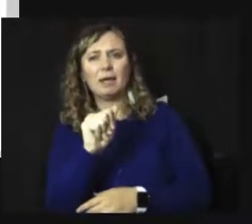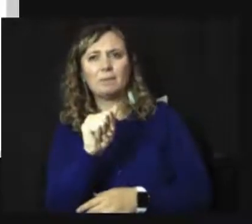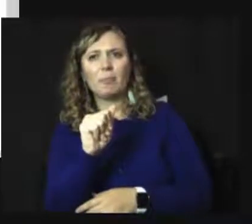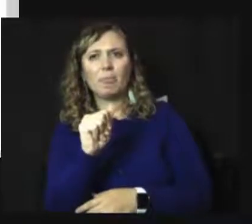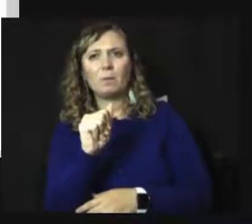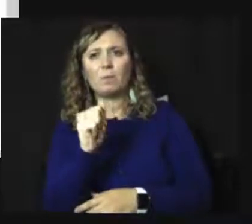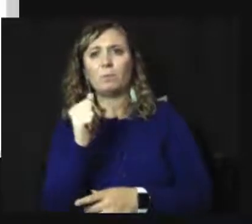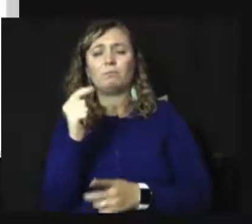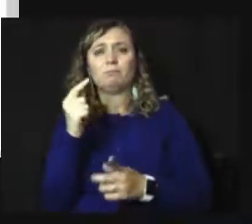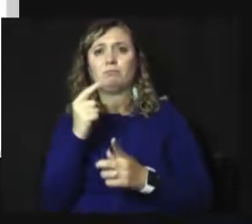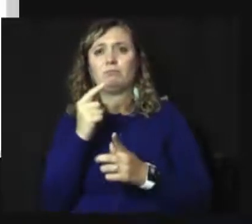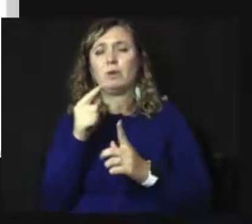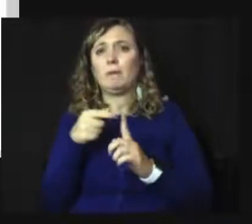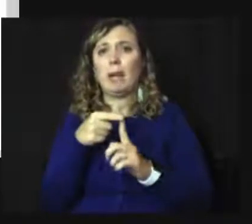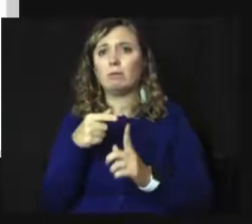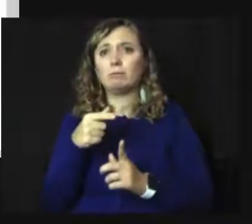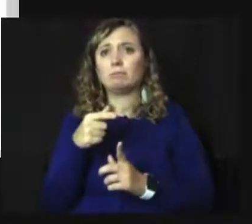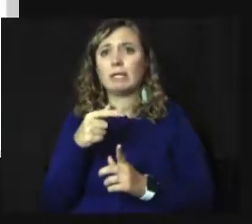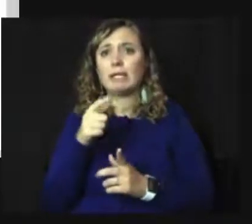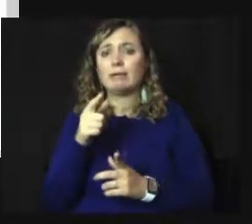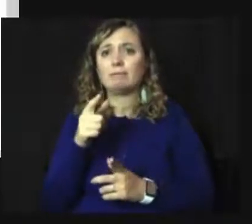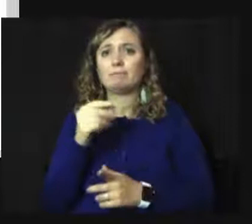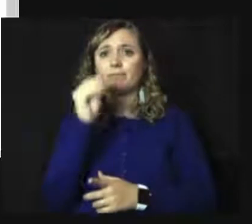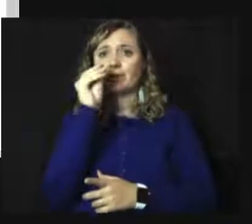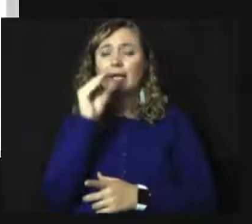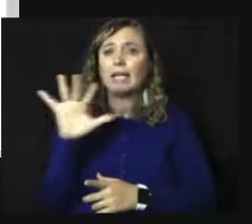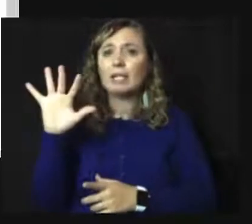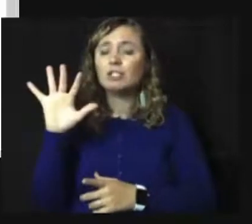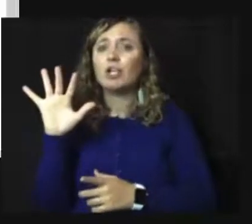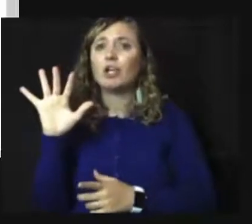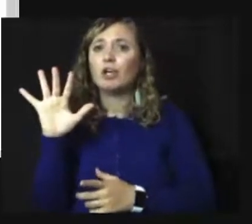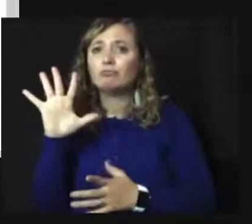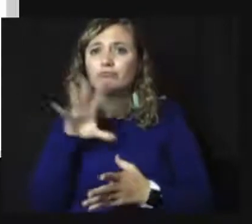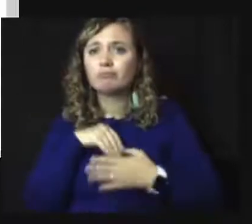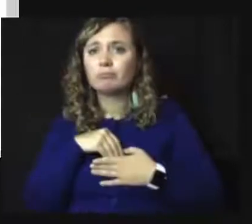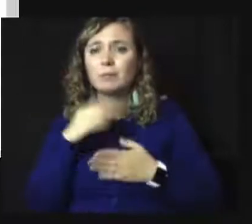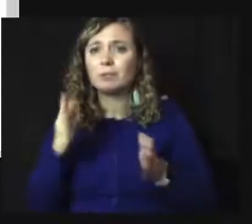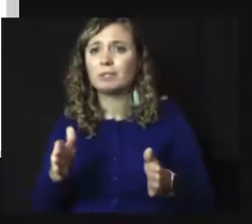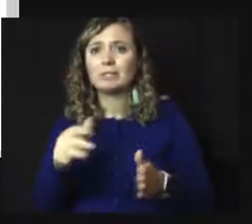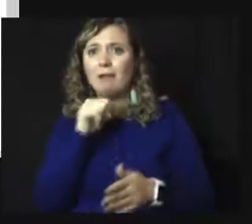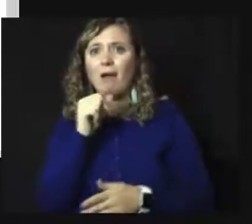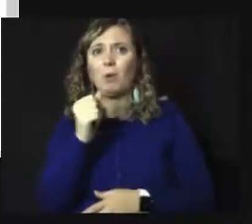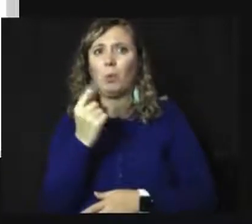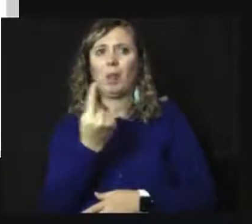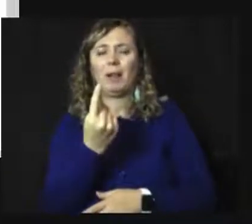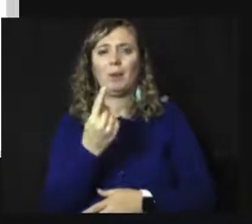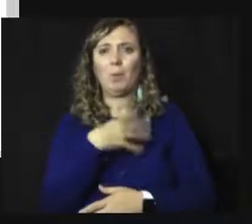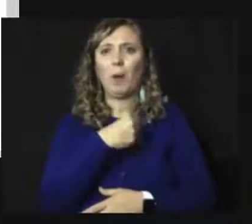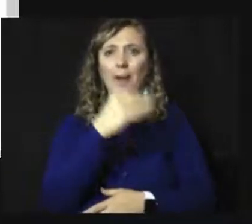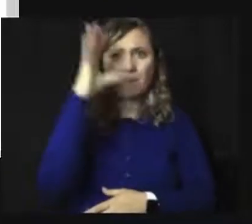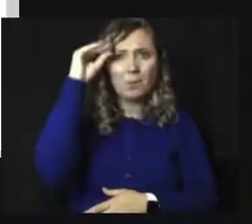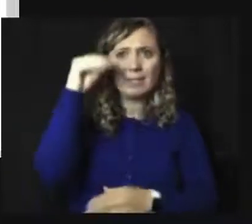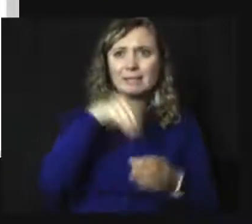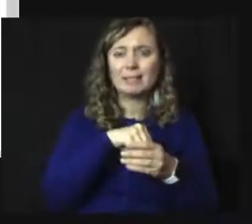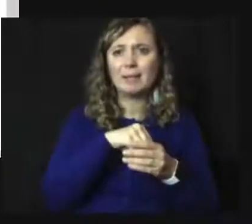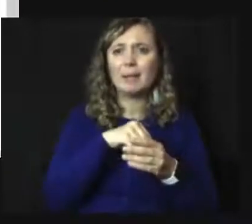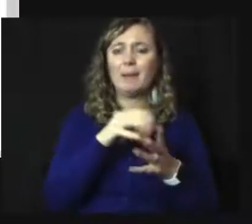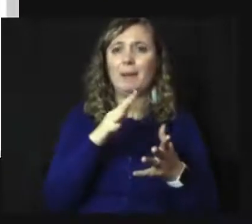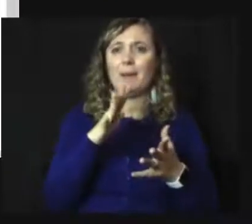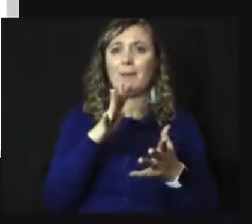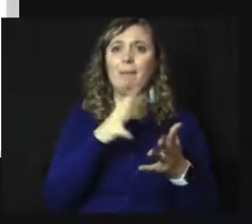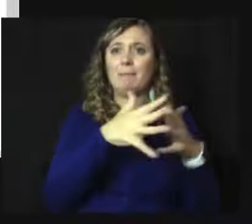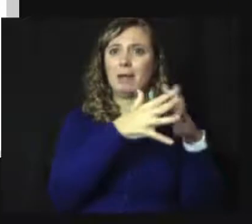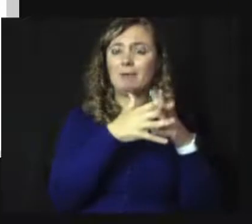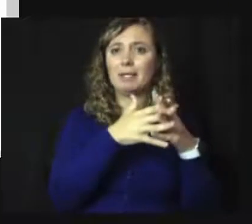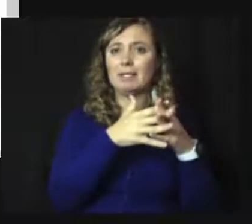autistic person on TV? Like, it's not just white boys in America who are autistic. We're all over the world. It's a neurotype. It's